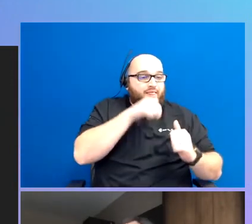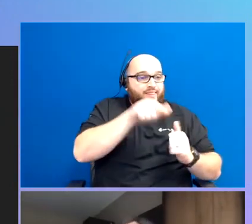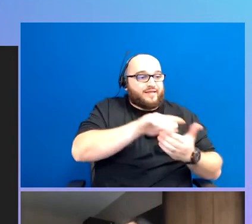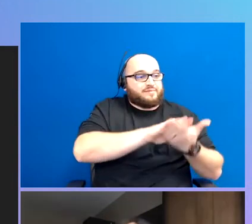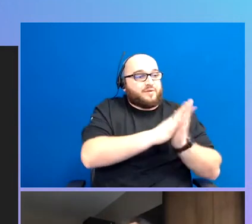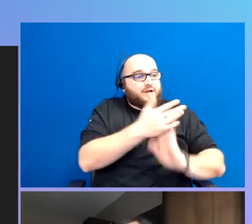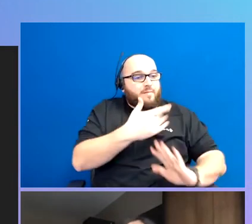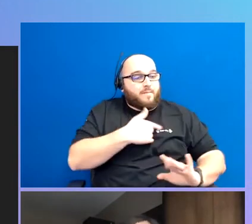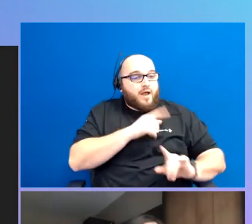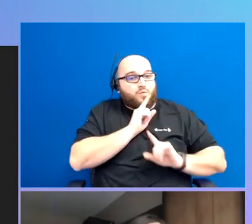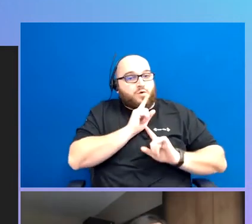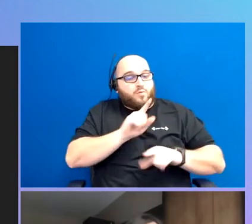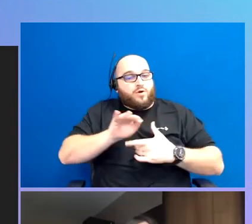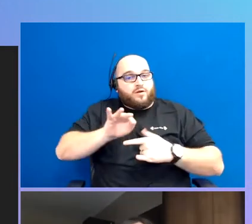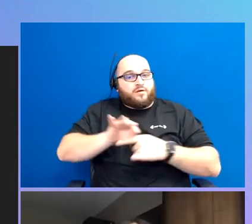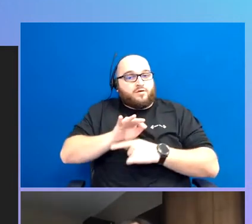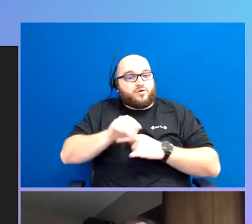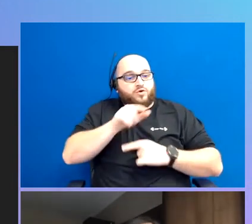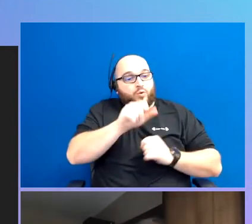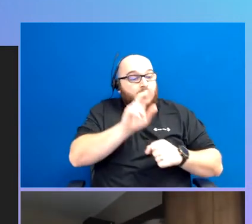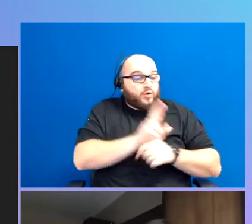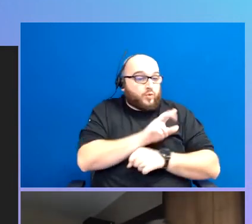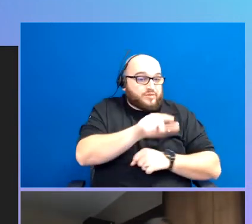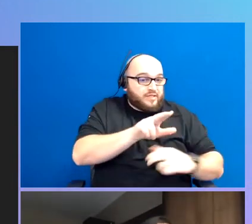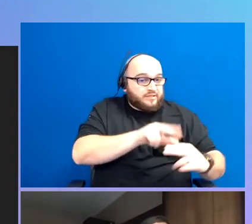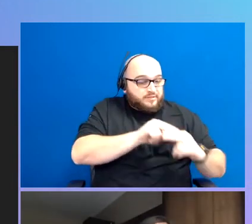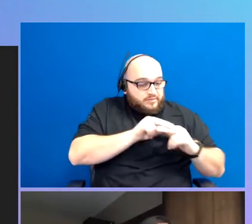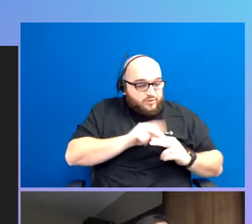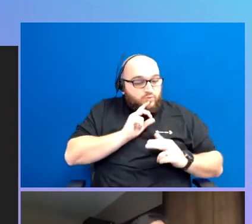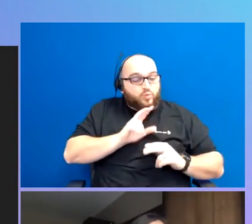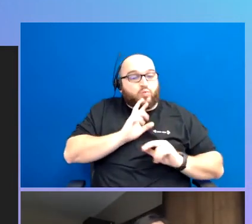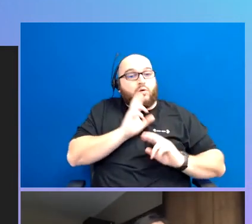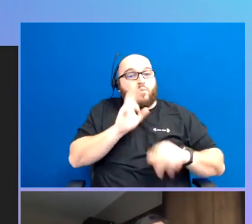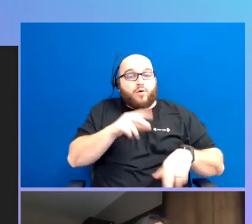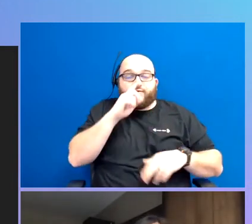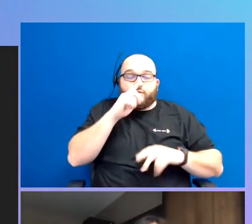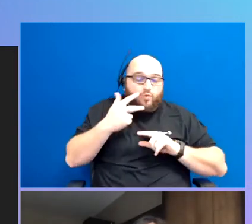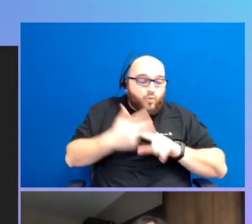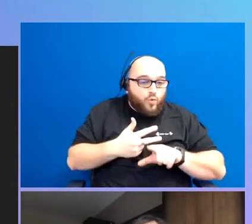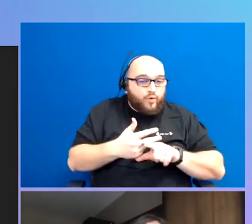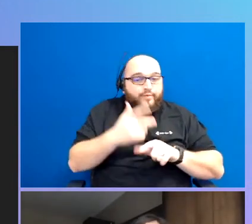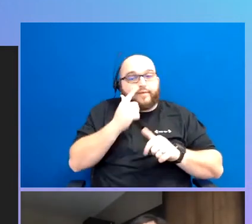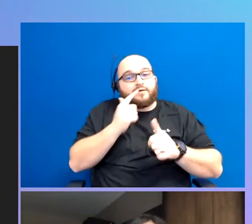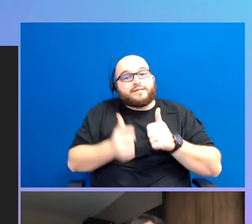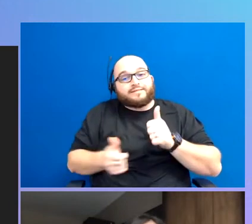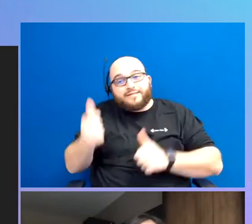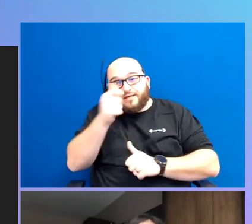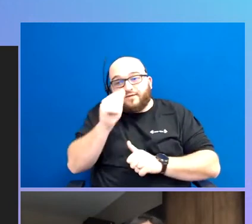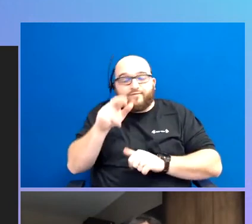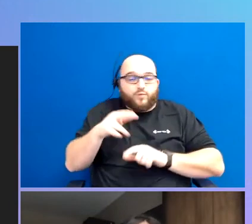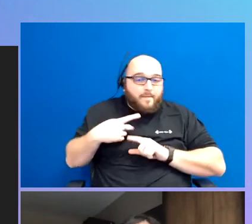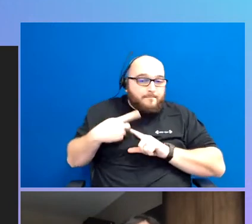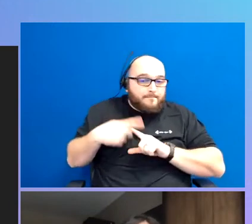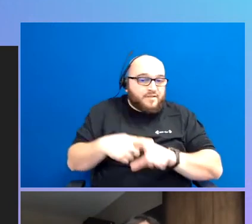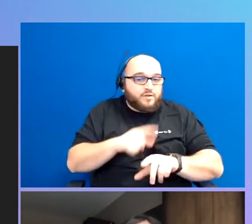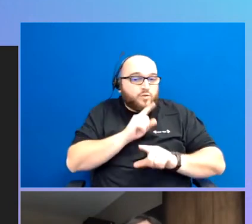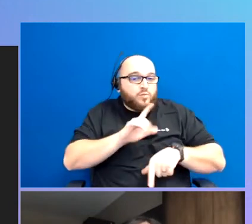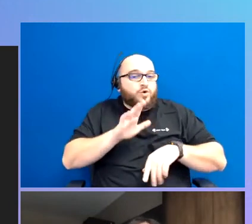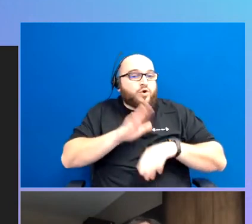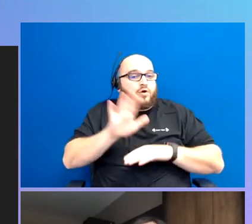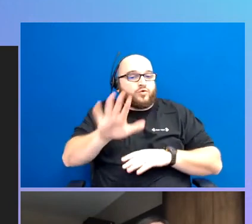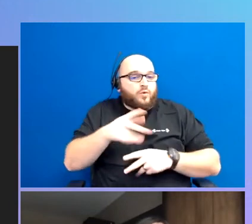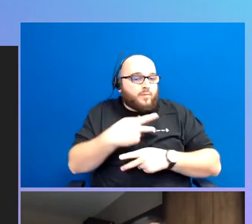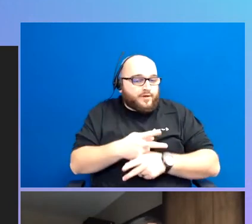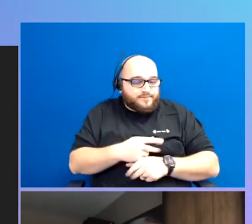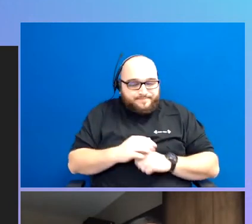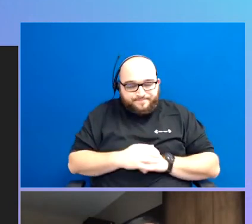can use it to report to executives. You might use it as part of quarterly reporting or monthly reporting on your product.